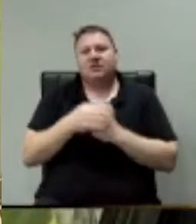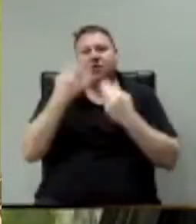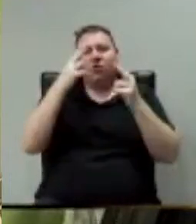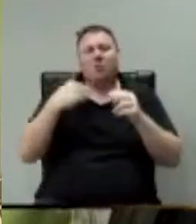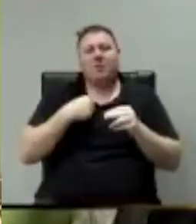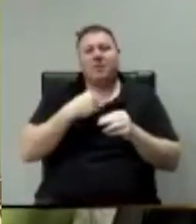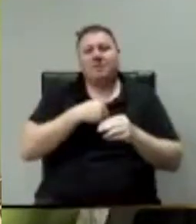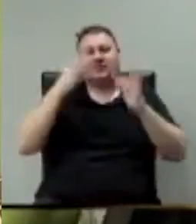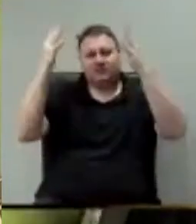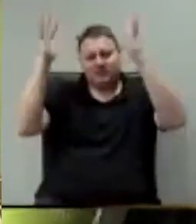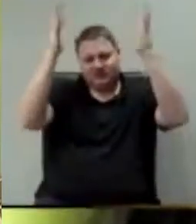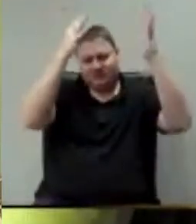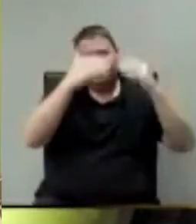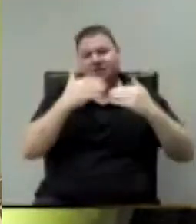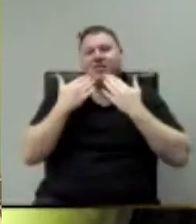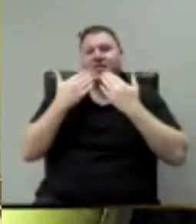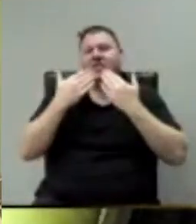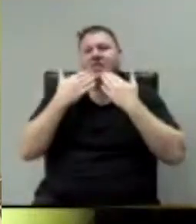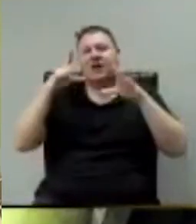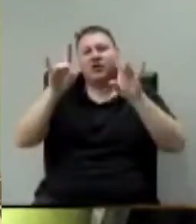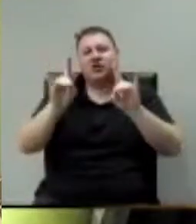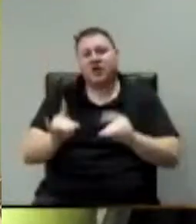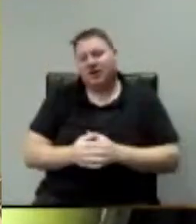honorable members.